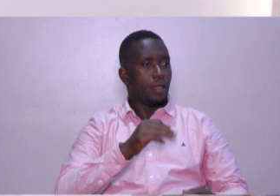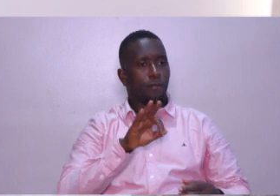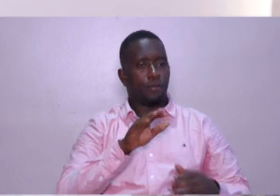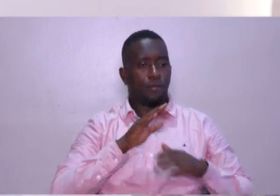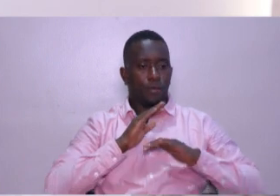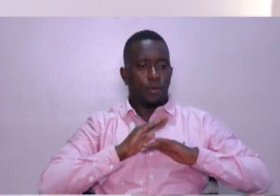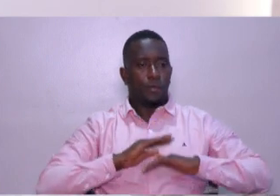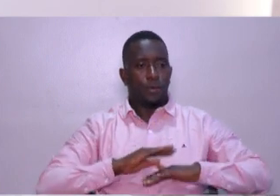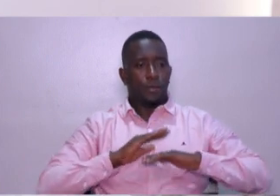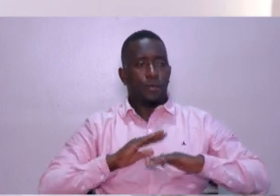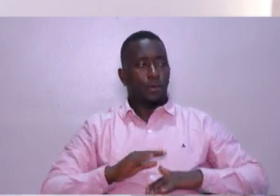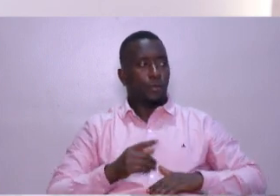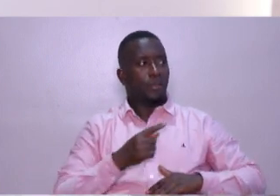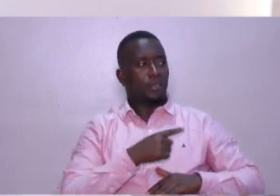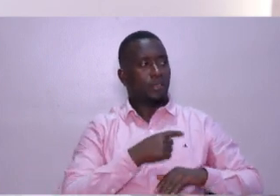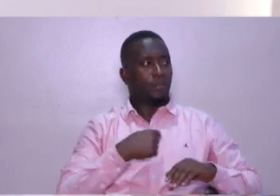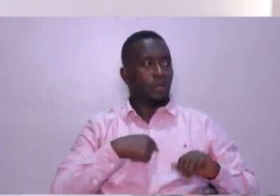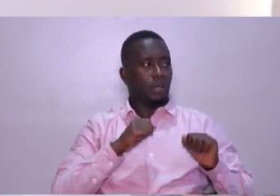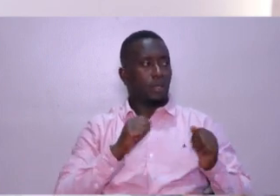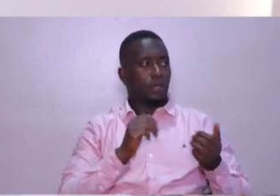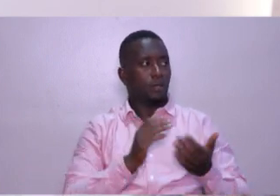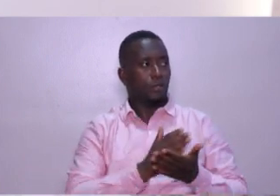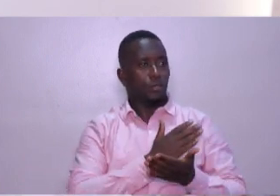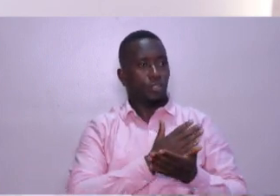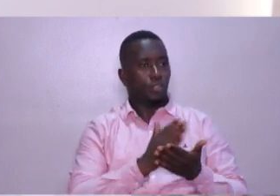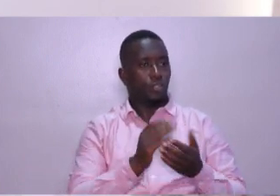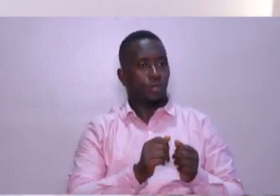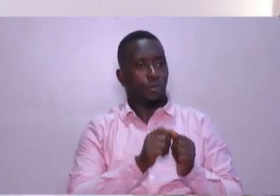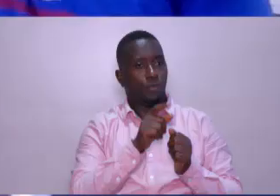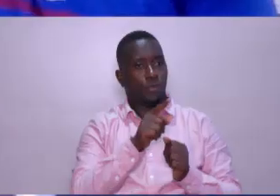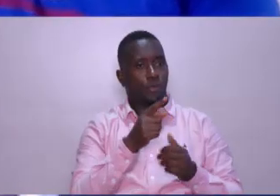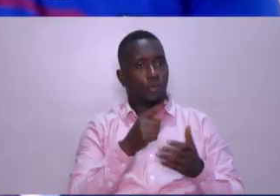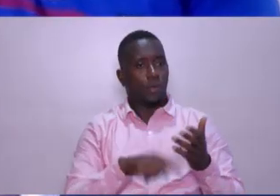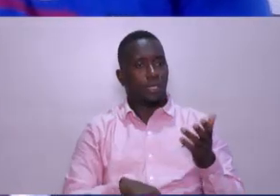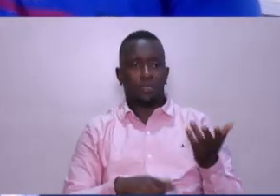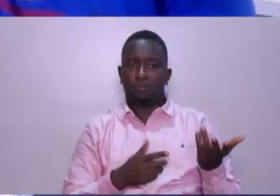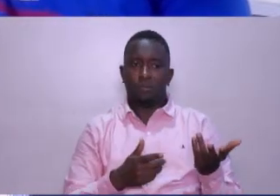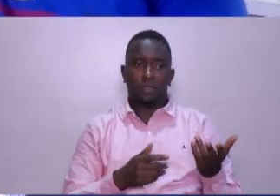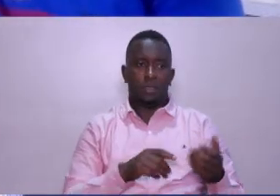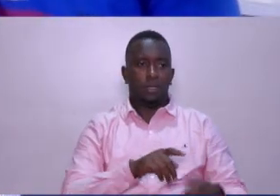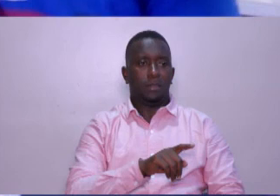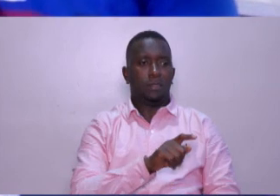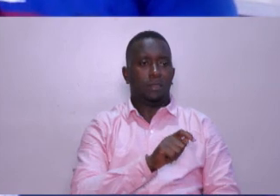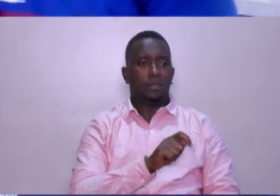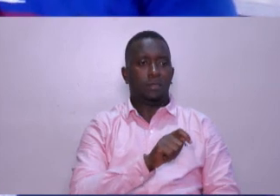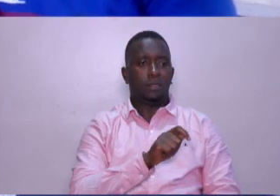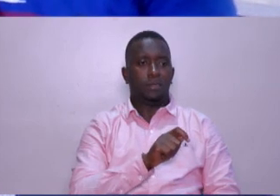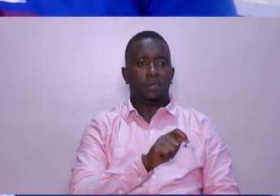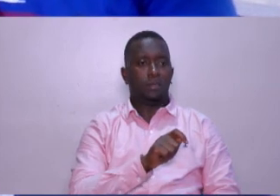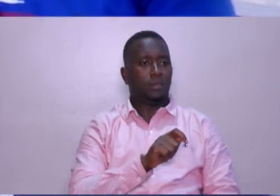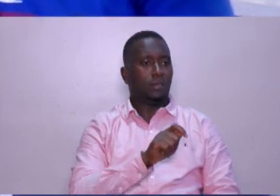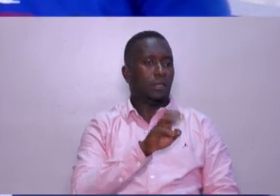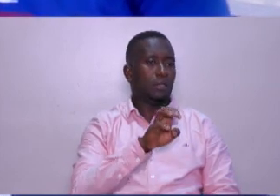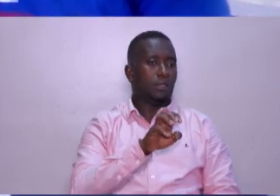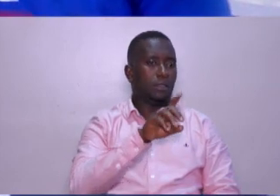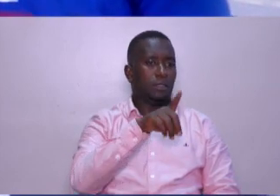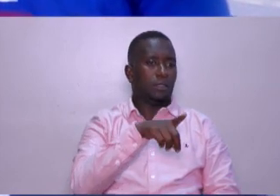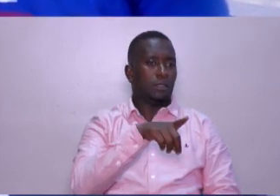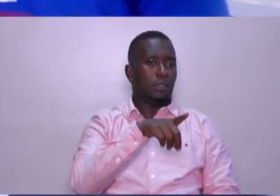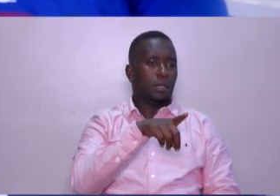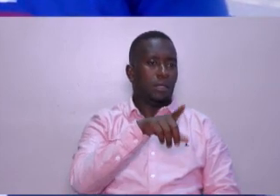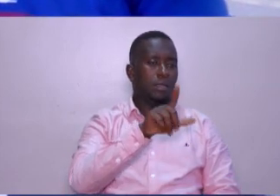this approach, I'll just share with you the template, and then you follow that. It's okay, because that's what I